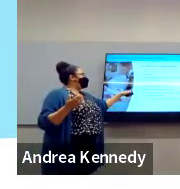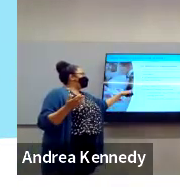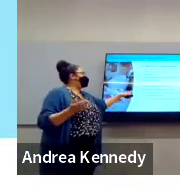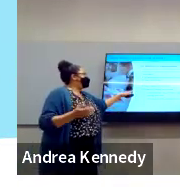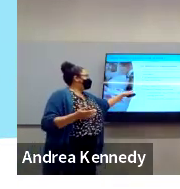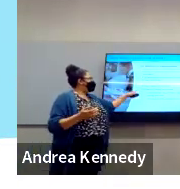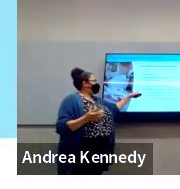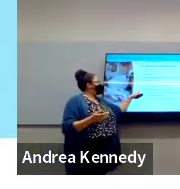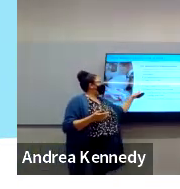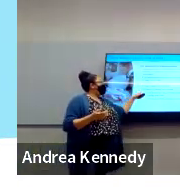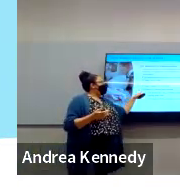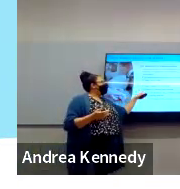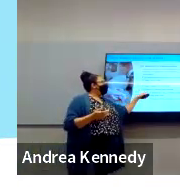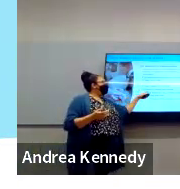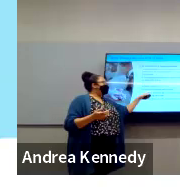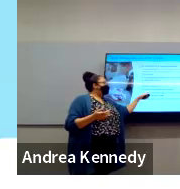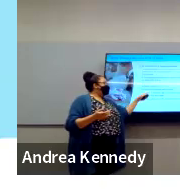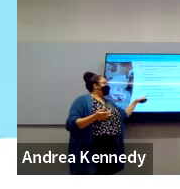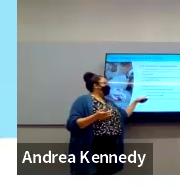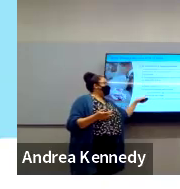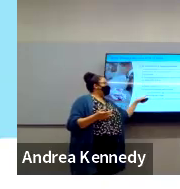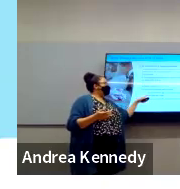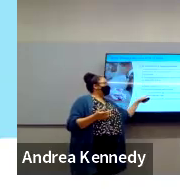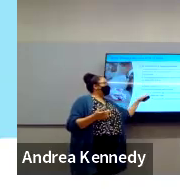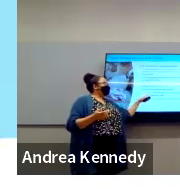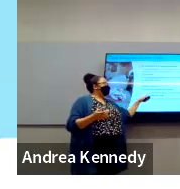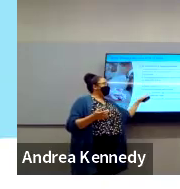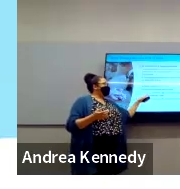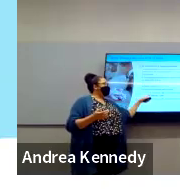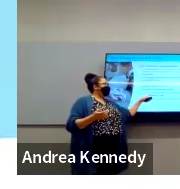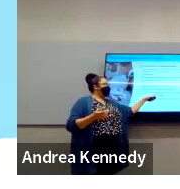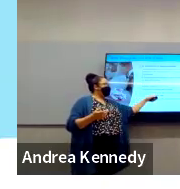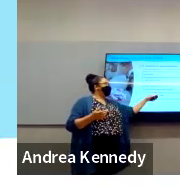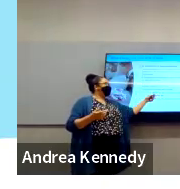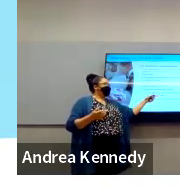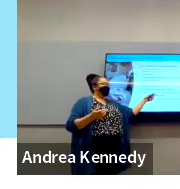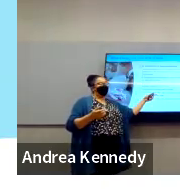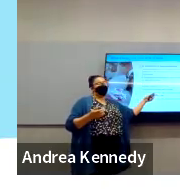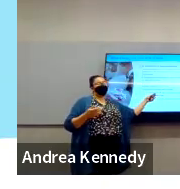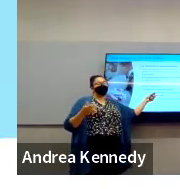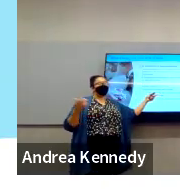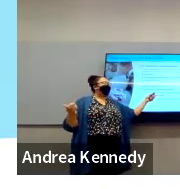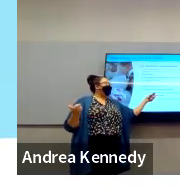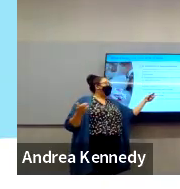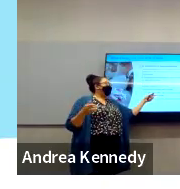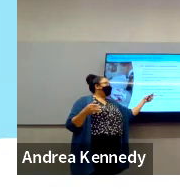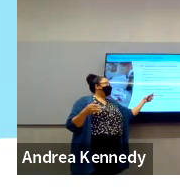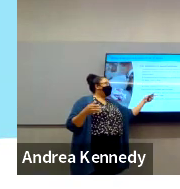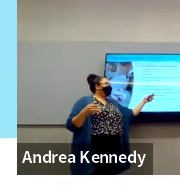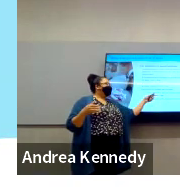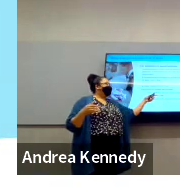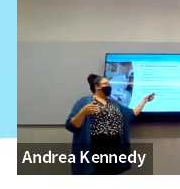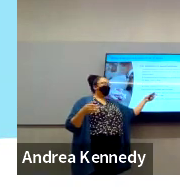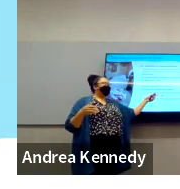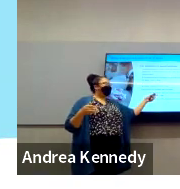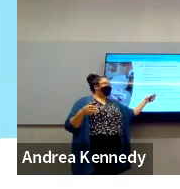In that case, what it would kind of look like, the calculation would be, the landlord would determine what the next